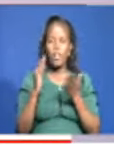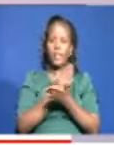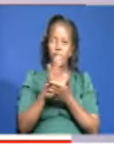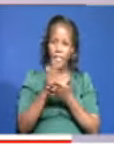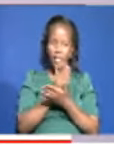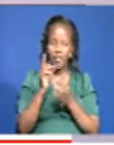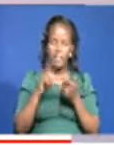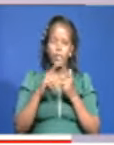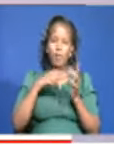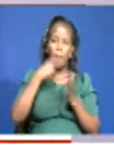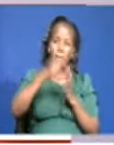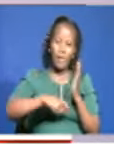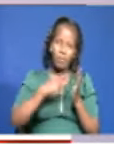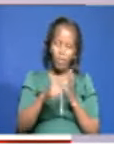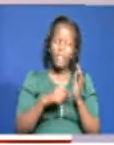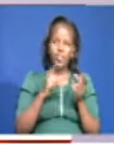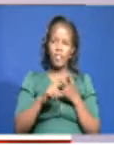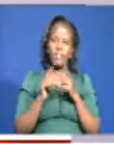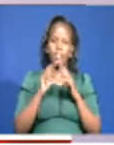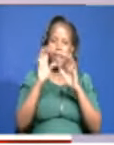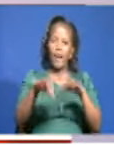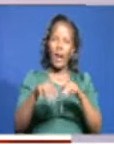agriculture, all.